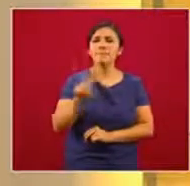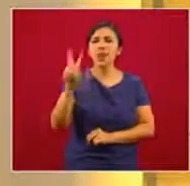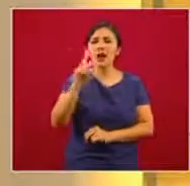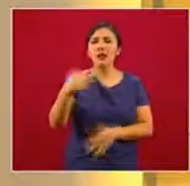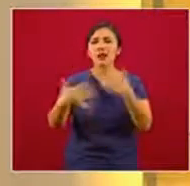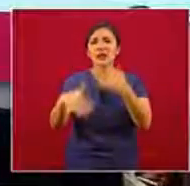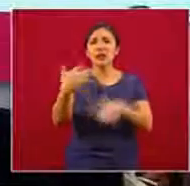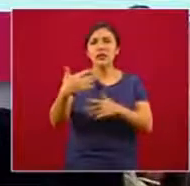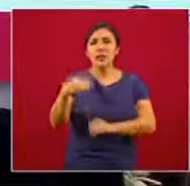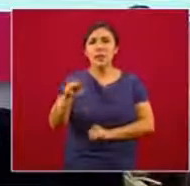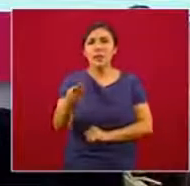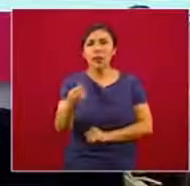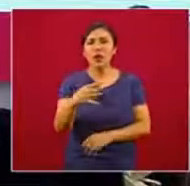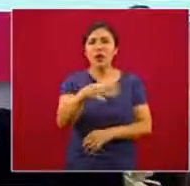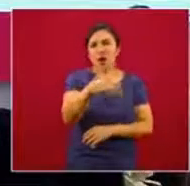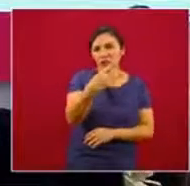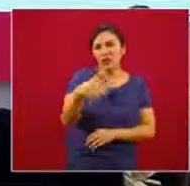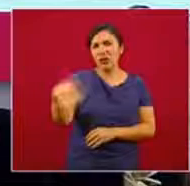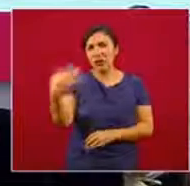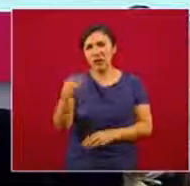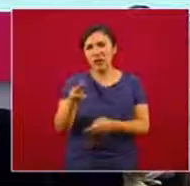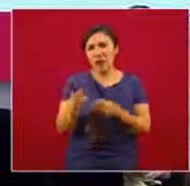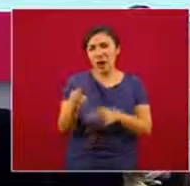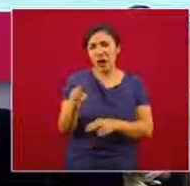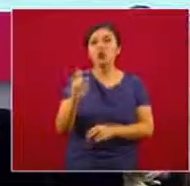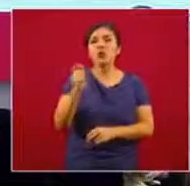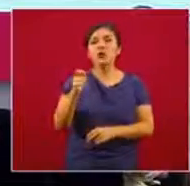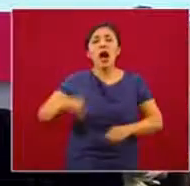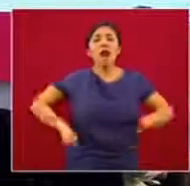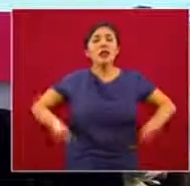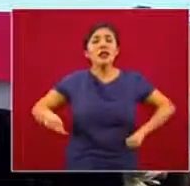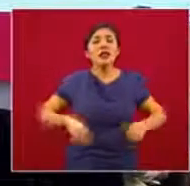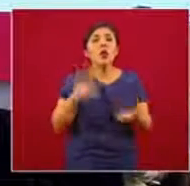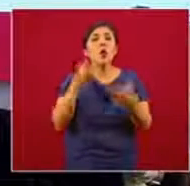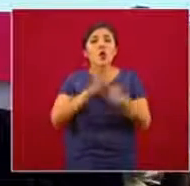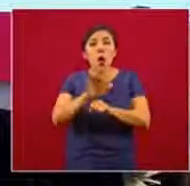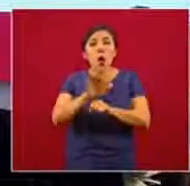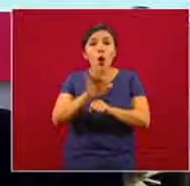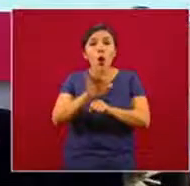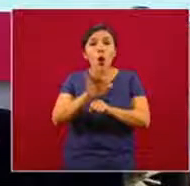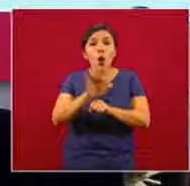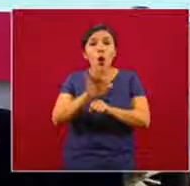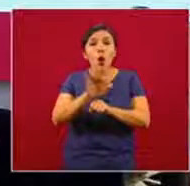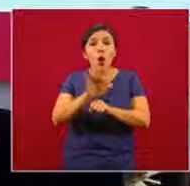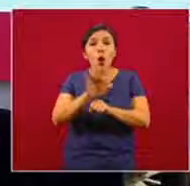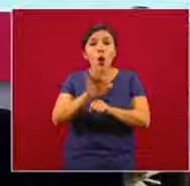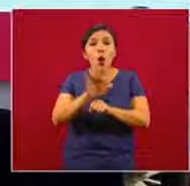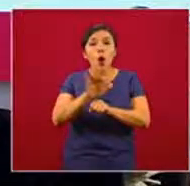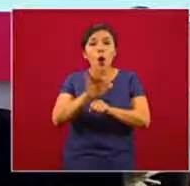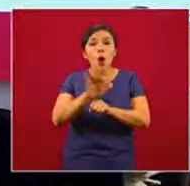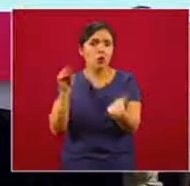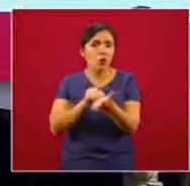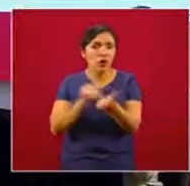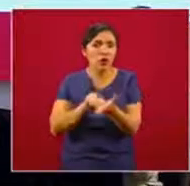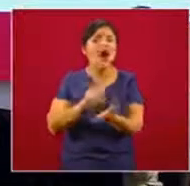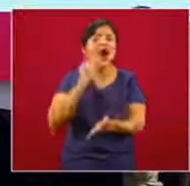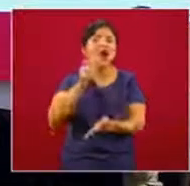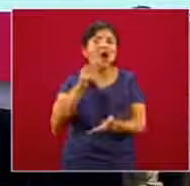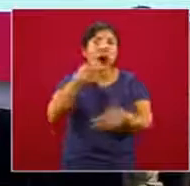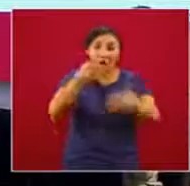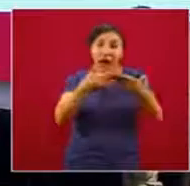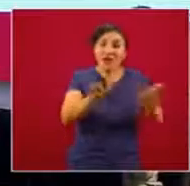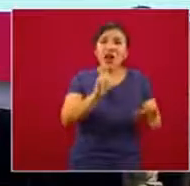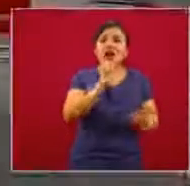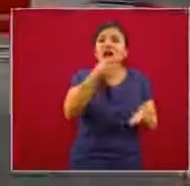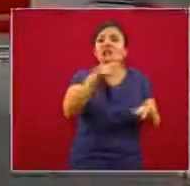compulsory, that were published on May 14th and 15th. Those activities are specified